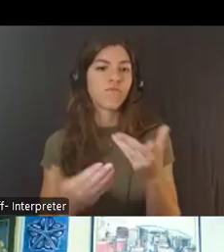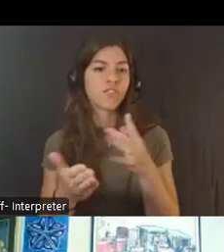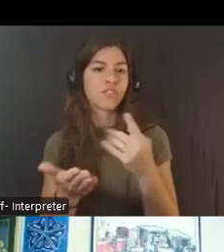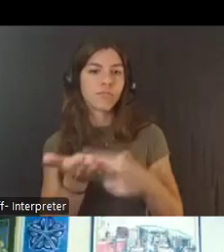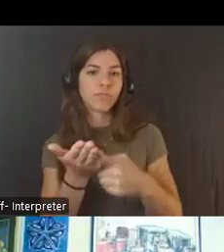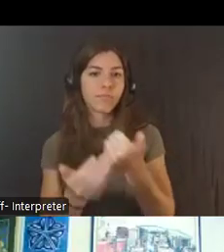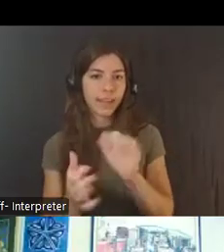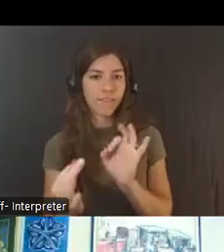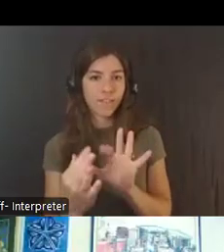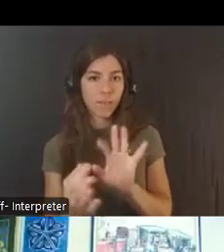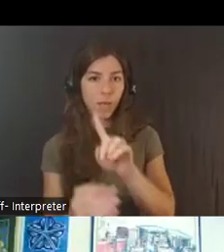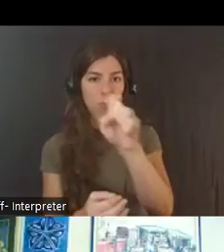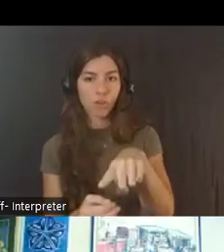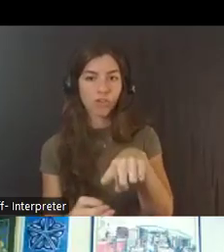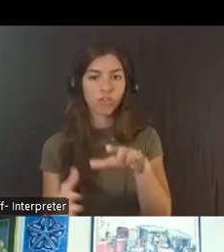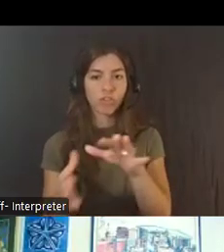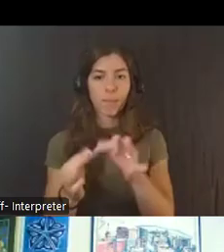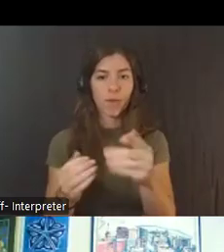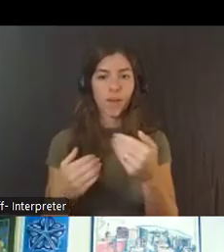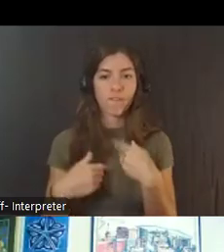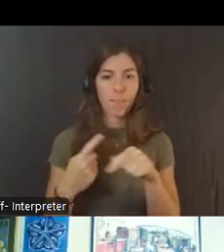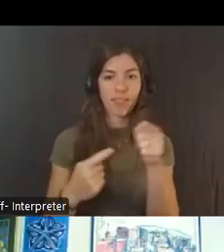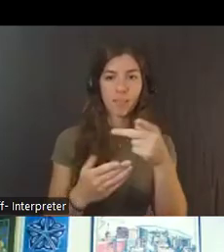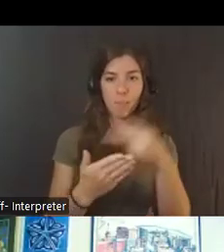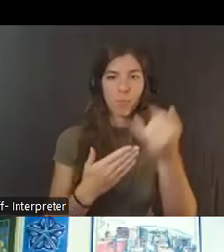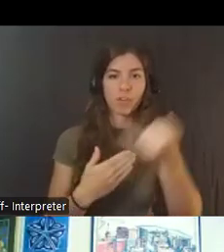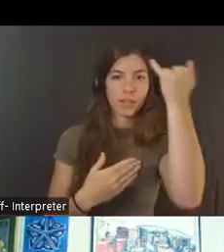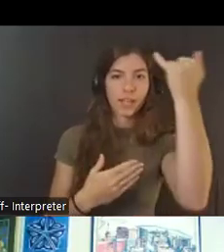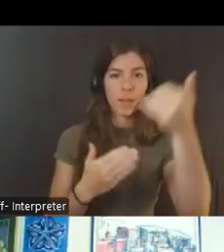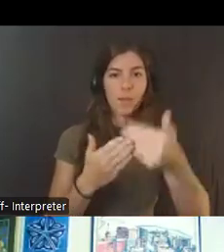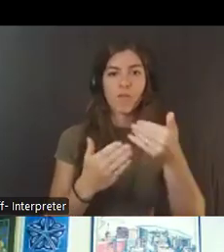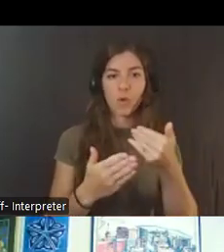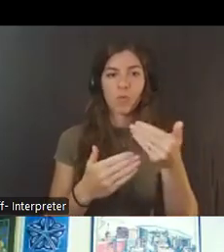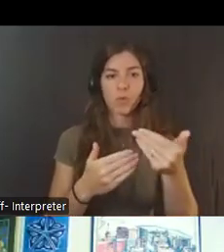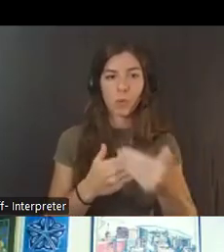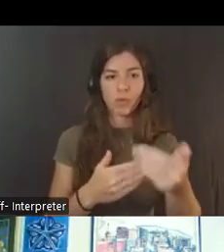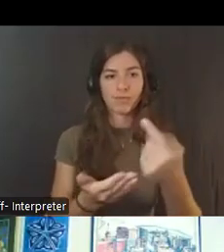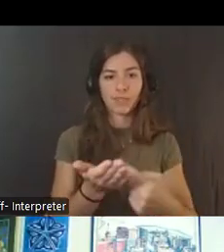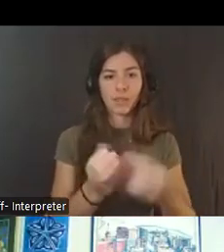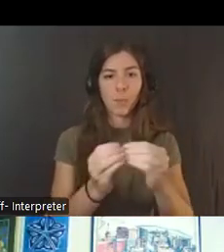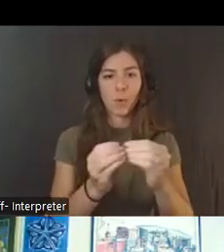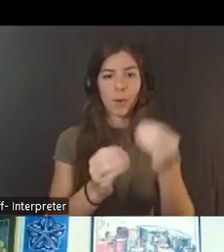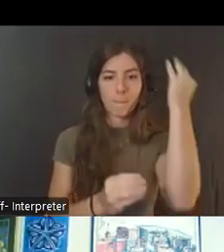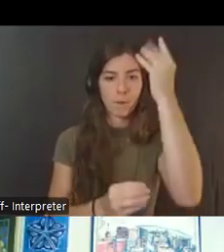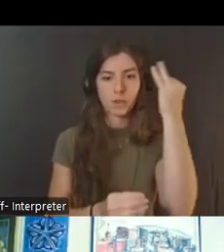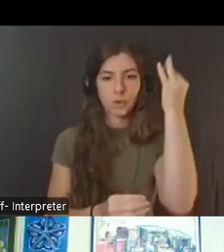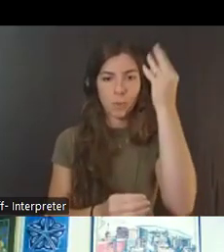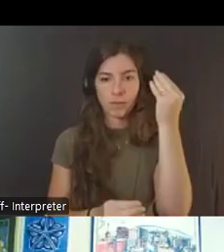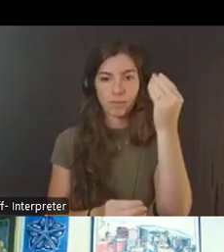feedback, questions, comments you have about those project ideas before we launch into more brainstorming. Does anyone have